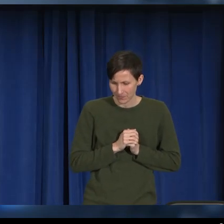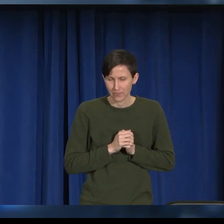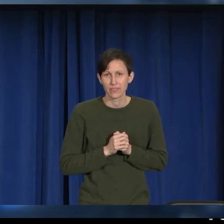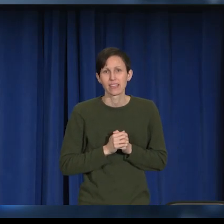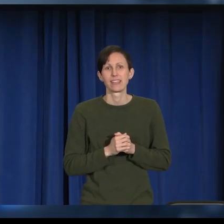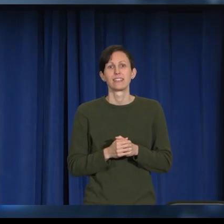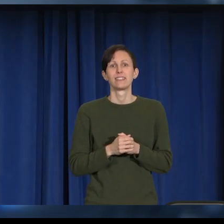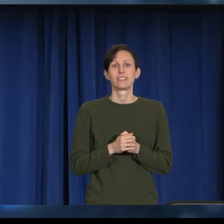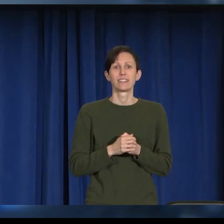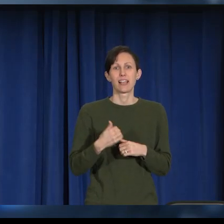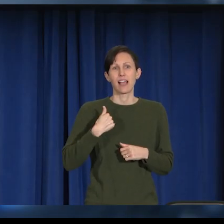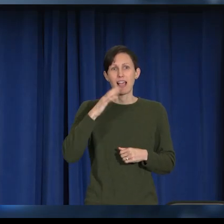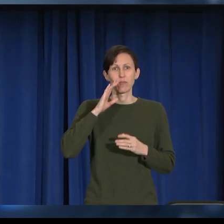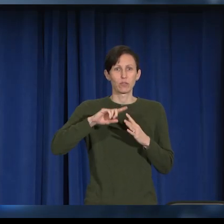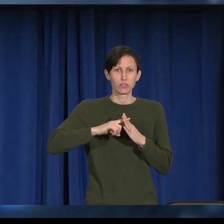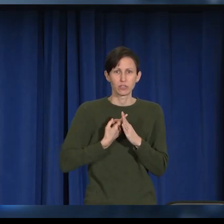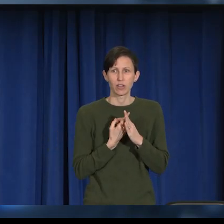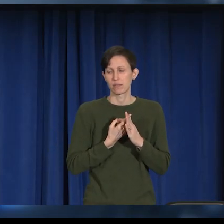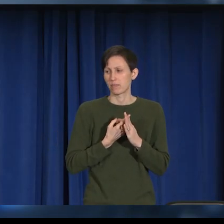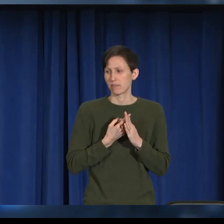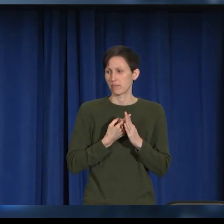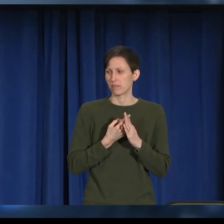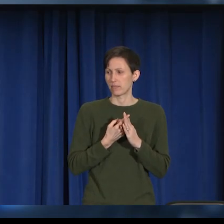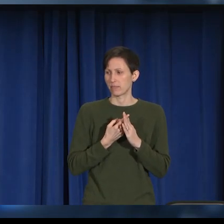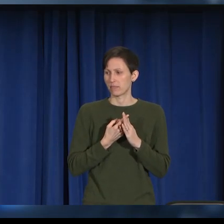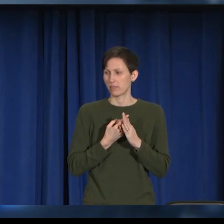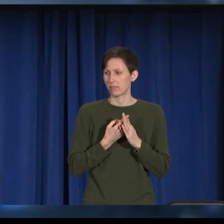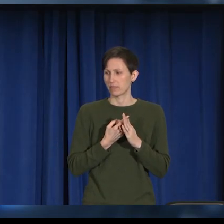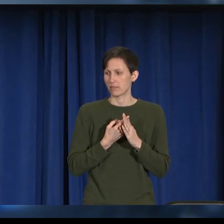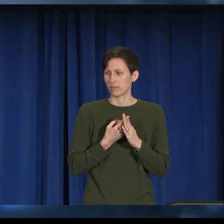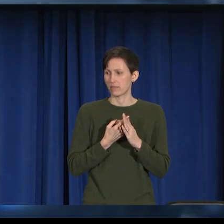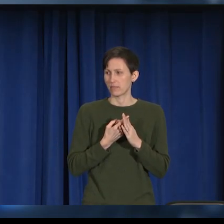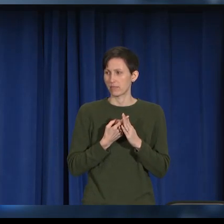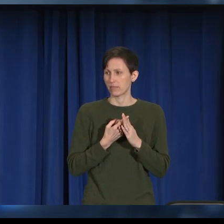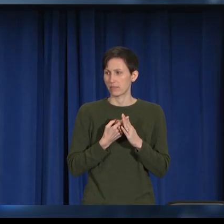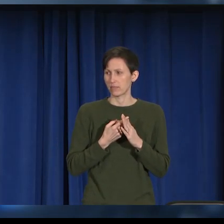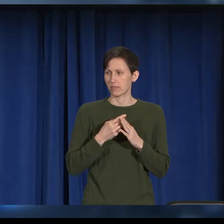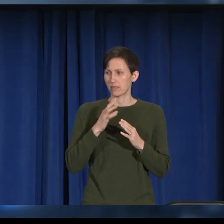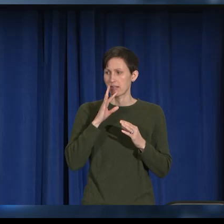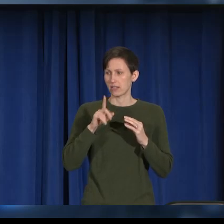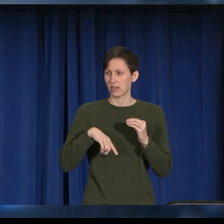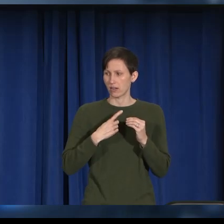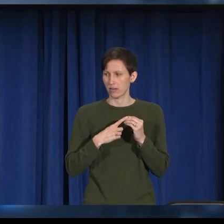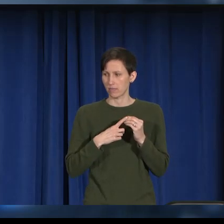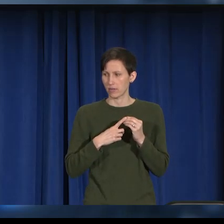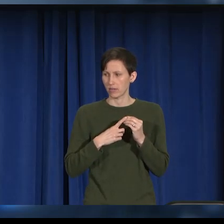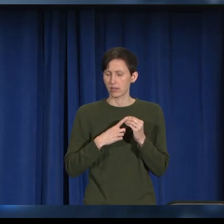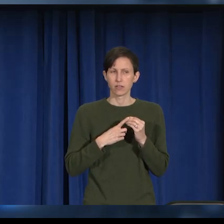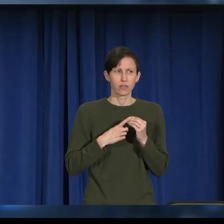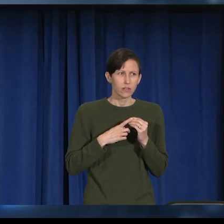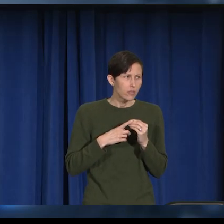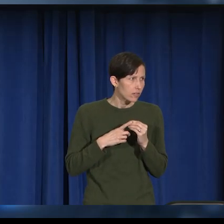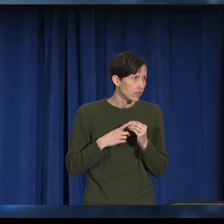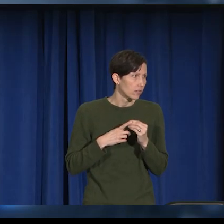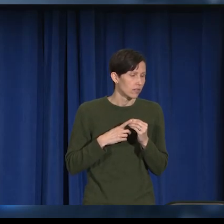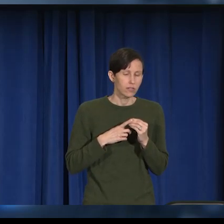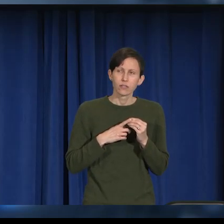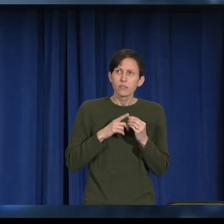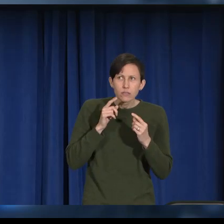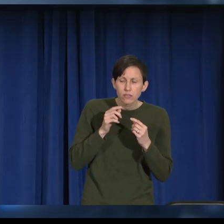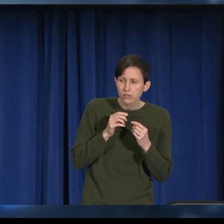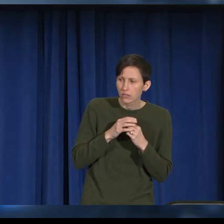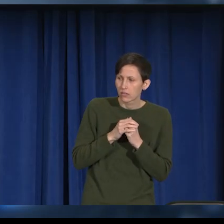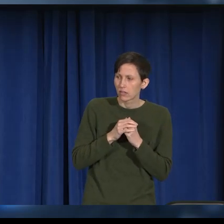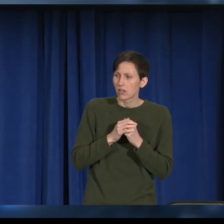I'm going to just begin by acknowledging the traditional custodians and owners of the lands of Australia and just pay my respects to